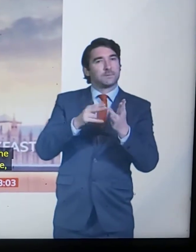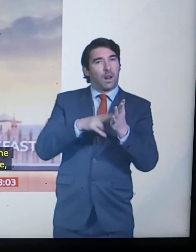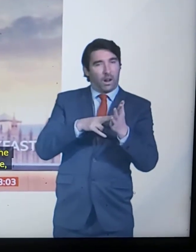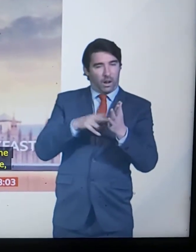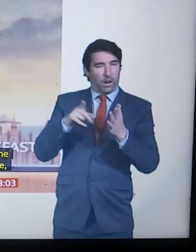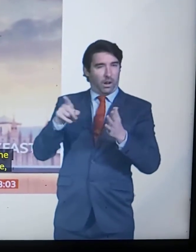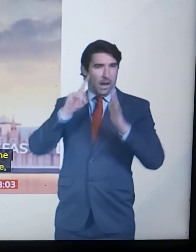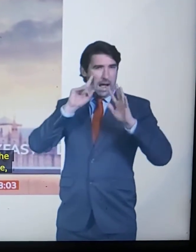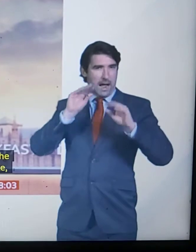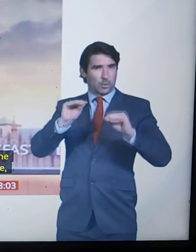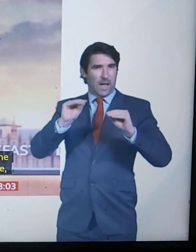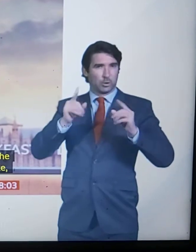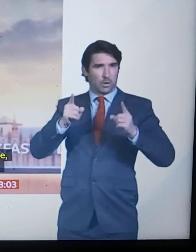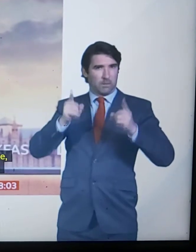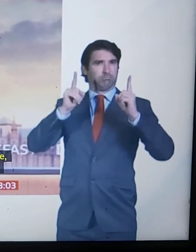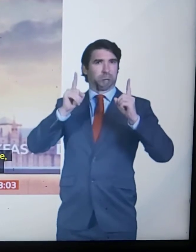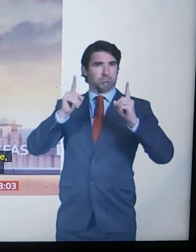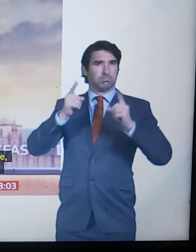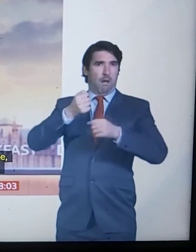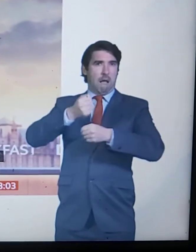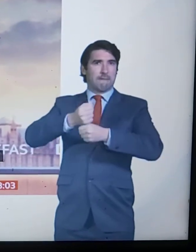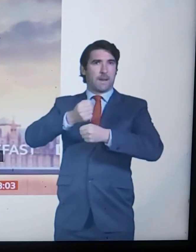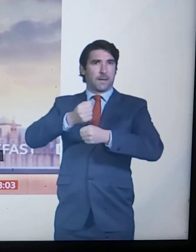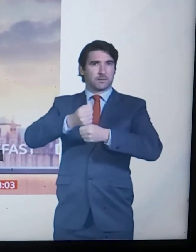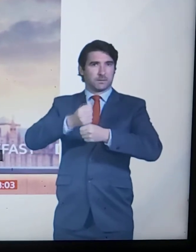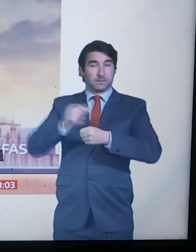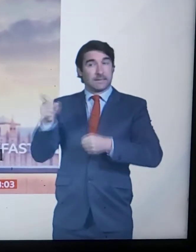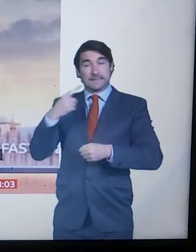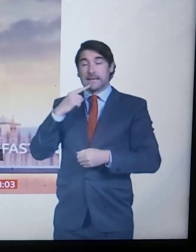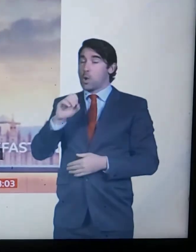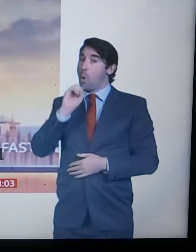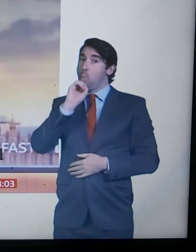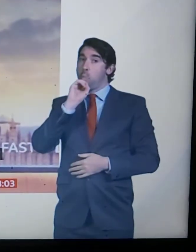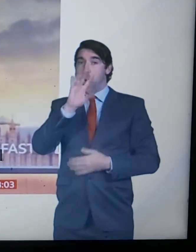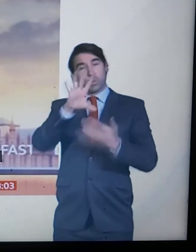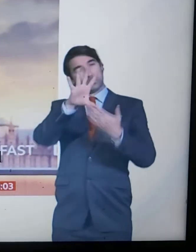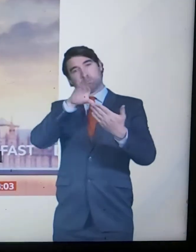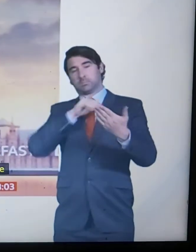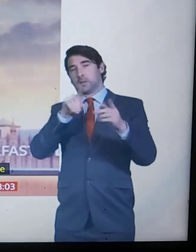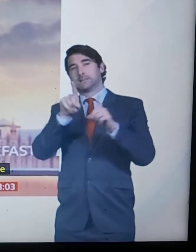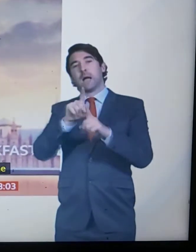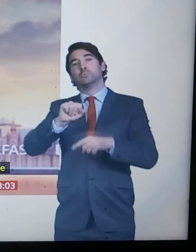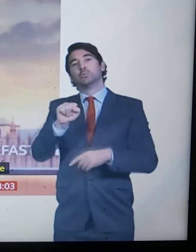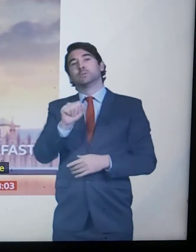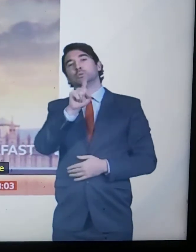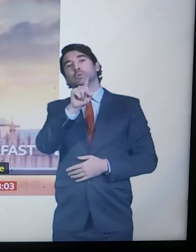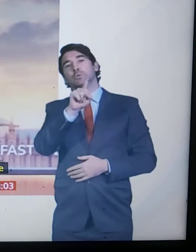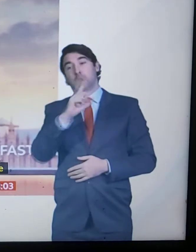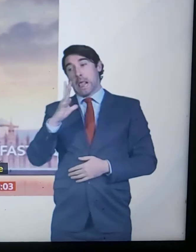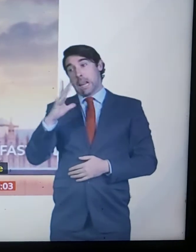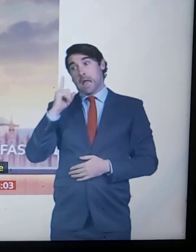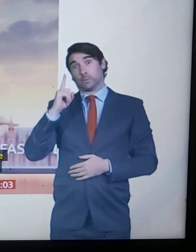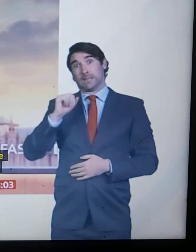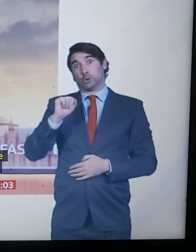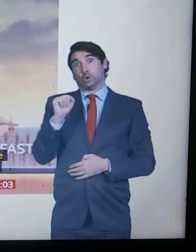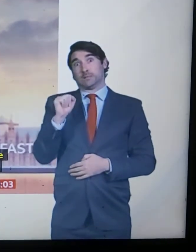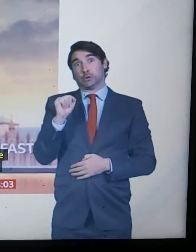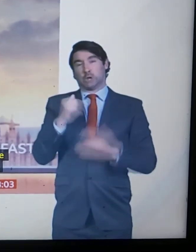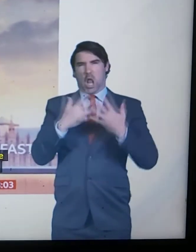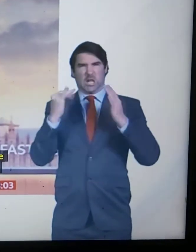that system and said that he would not consider doing what happened in Scotland after there was so much criticism that so many students had their